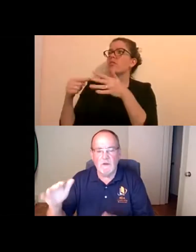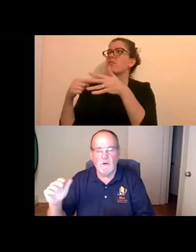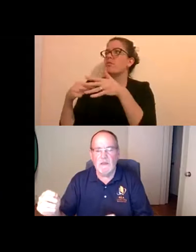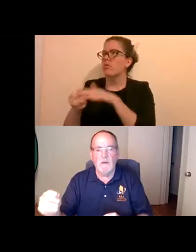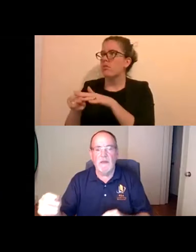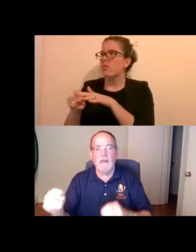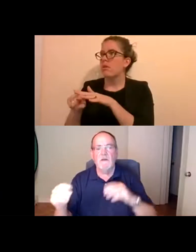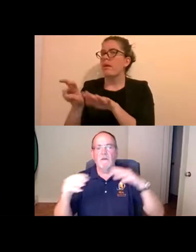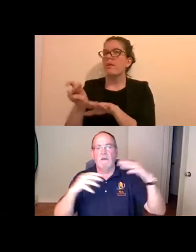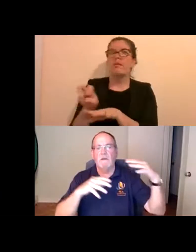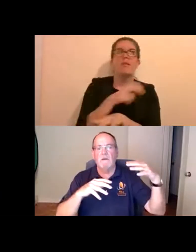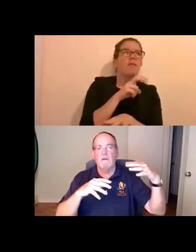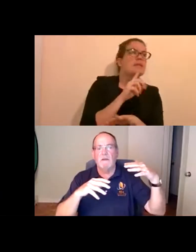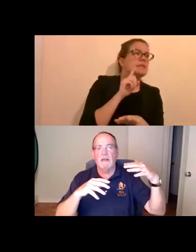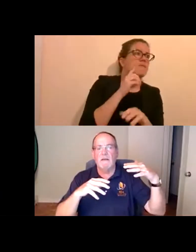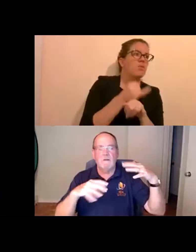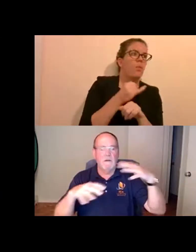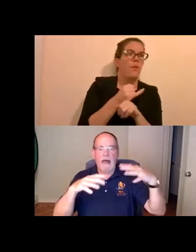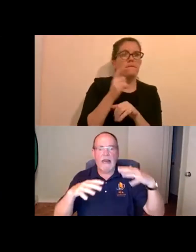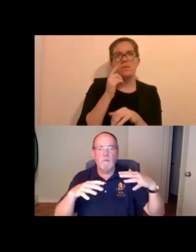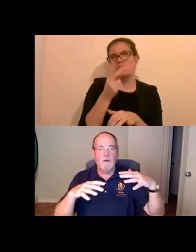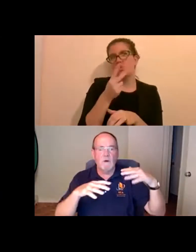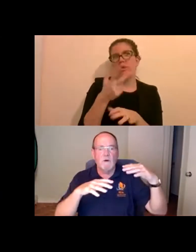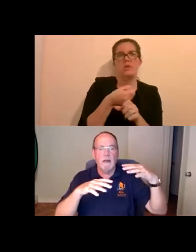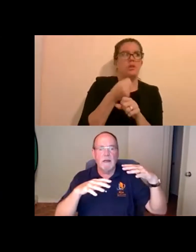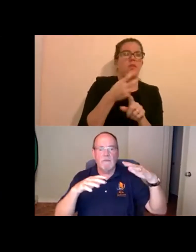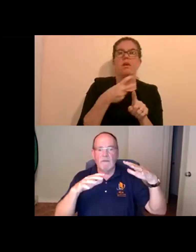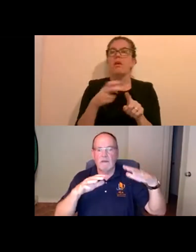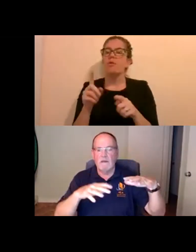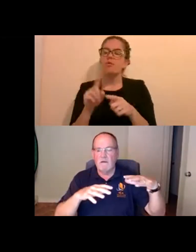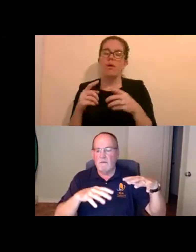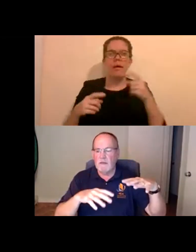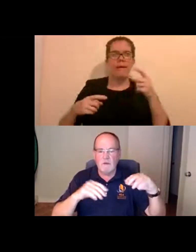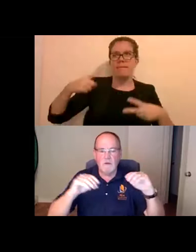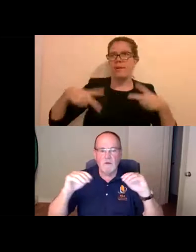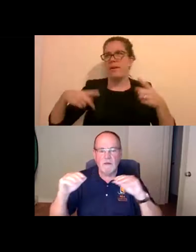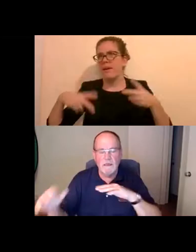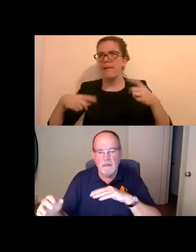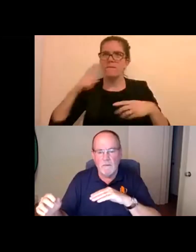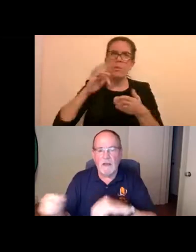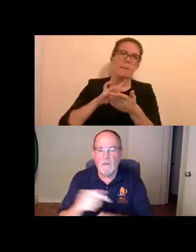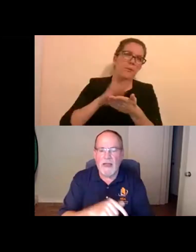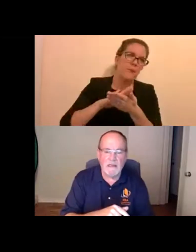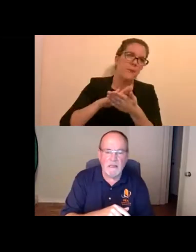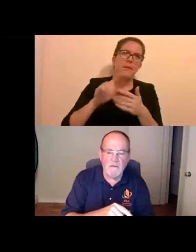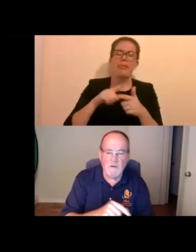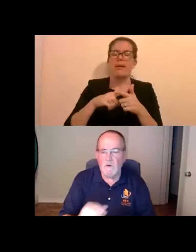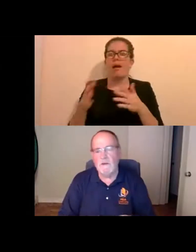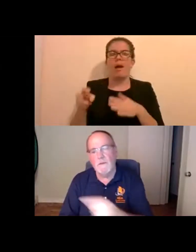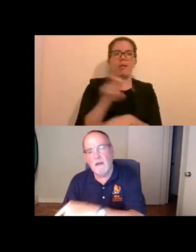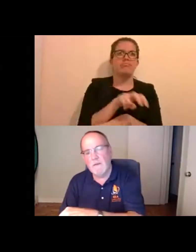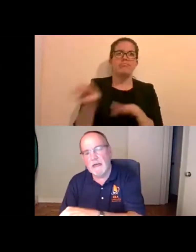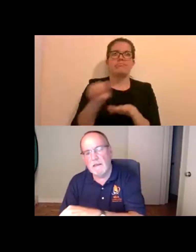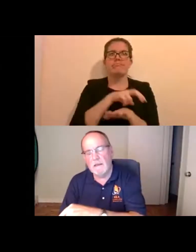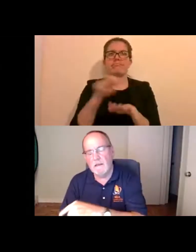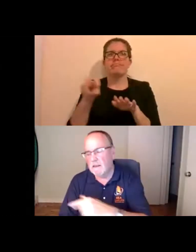middle school, and then you may go to a, kind of a hybrid program, in middle school, and you may go back to deaf school, and you